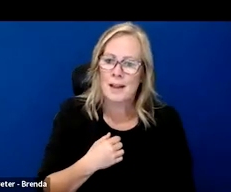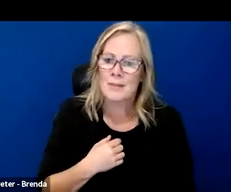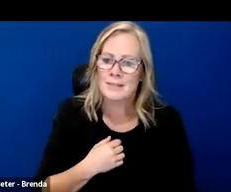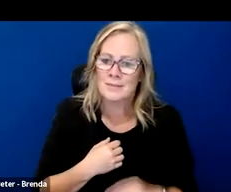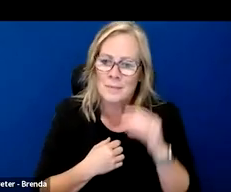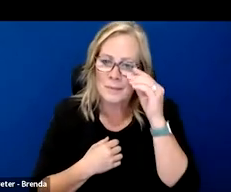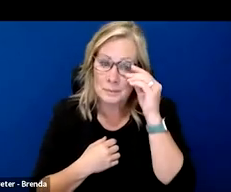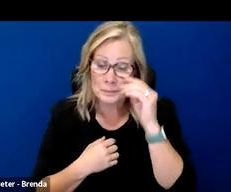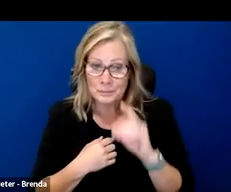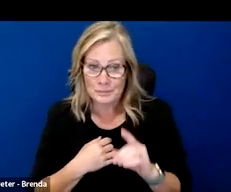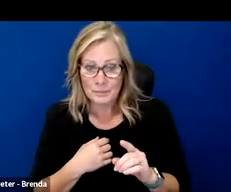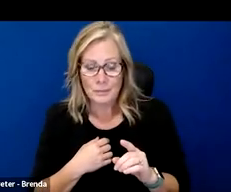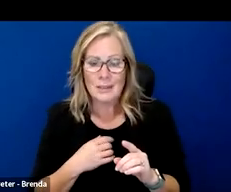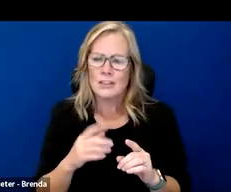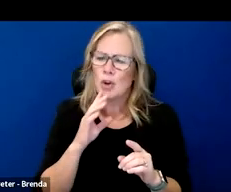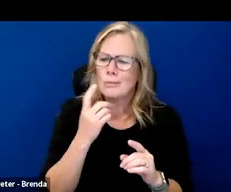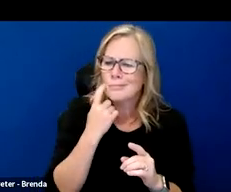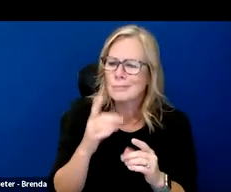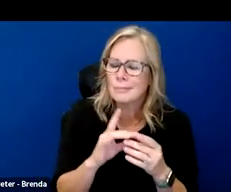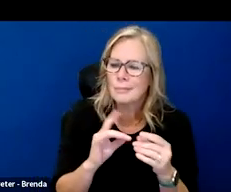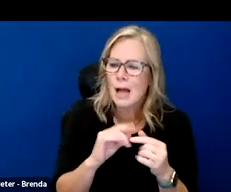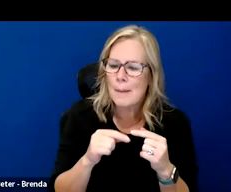We've been talking about extreme heat, and